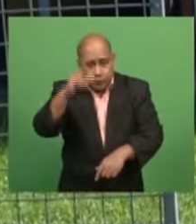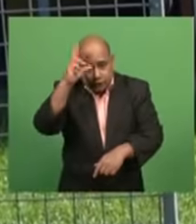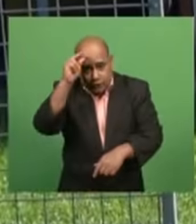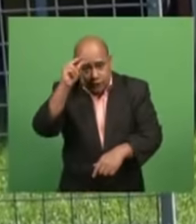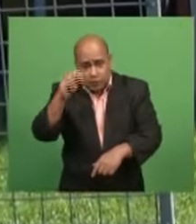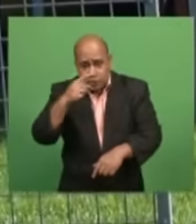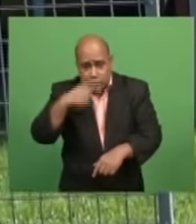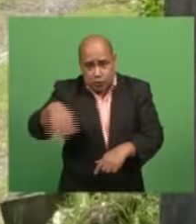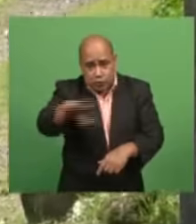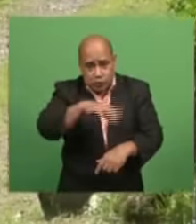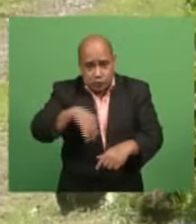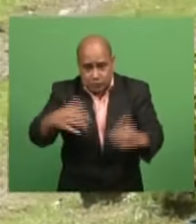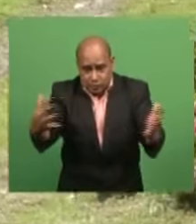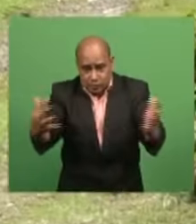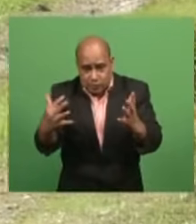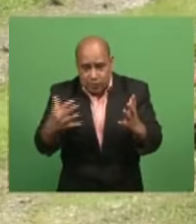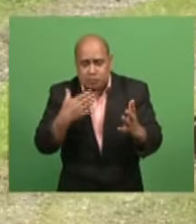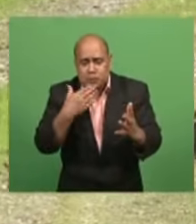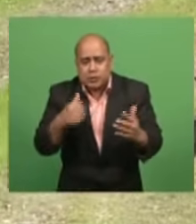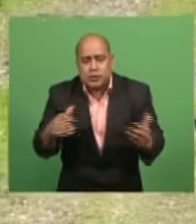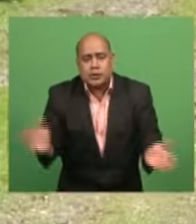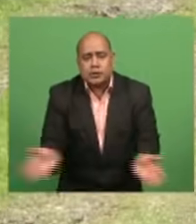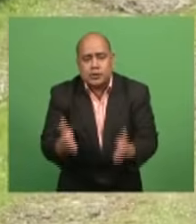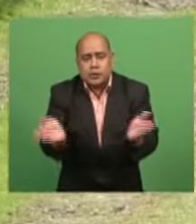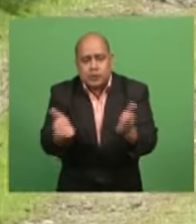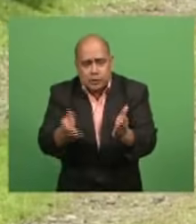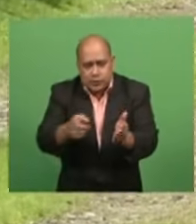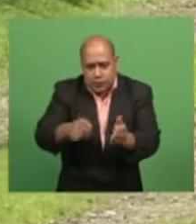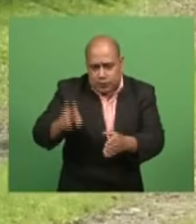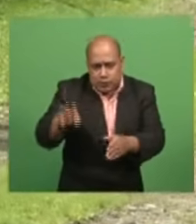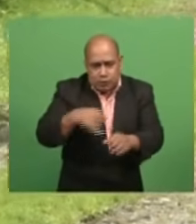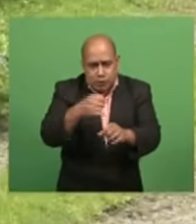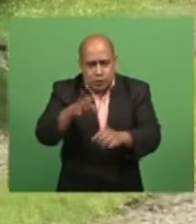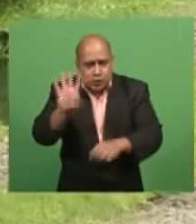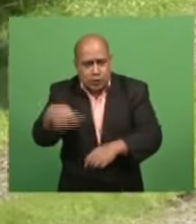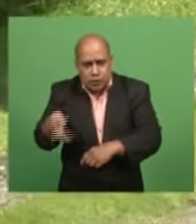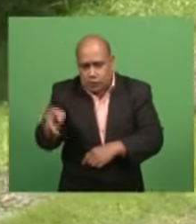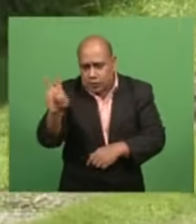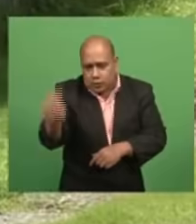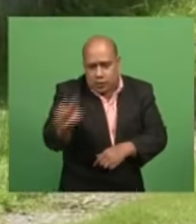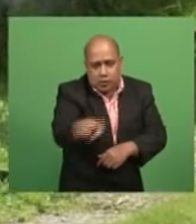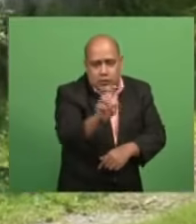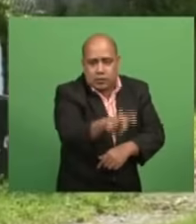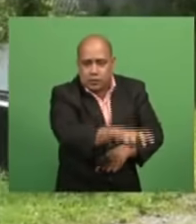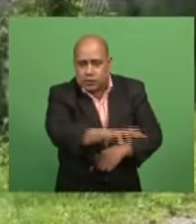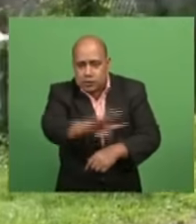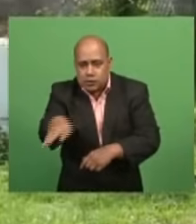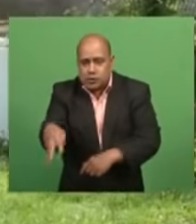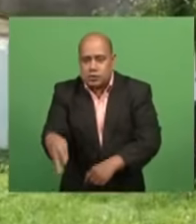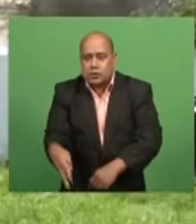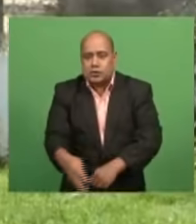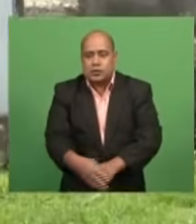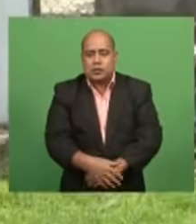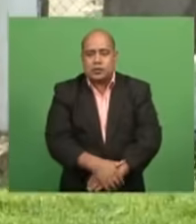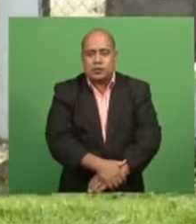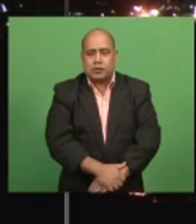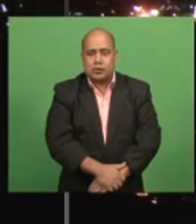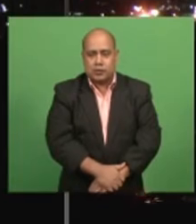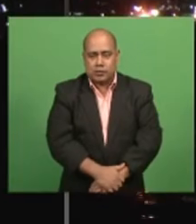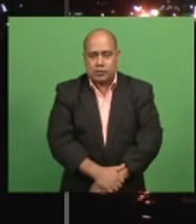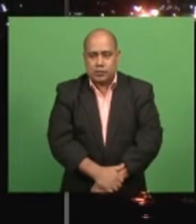with medical teams as health screening efforts continue across the country. Venina Rakautonga, FBC